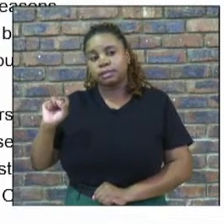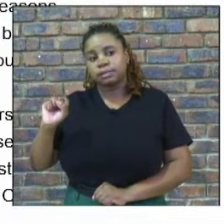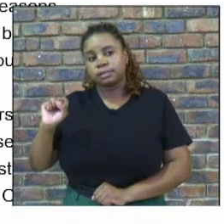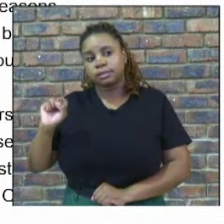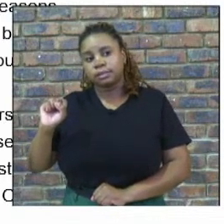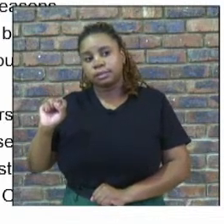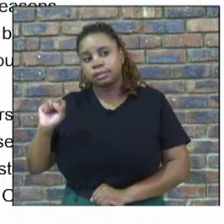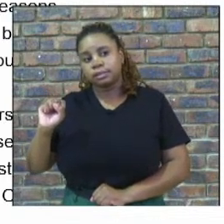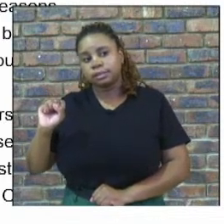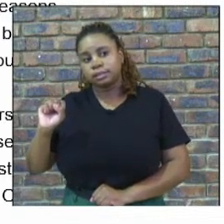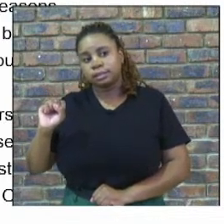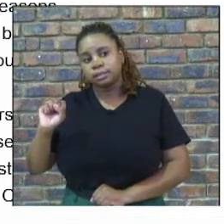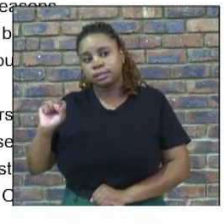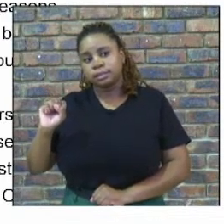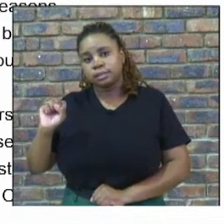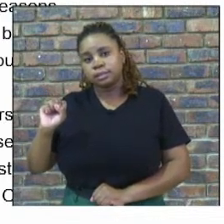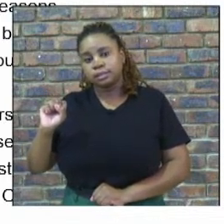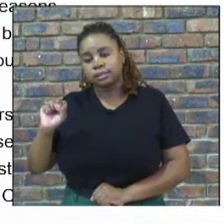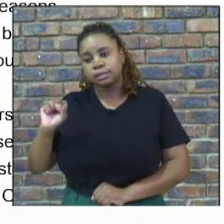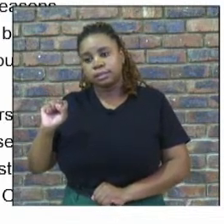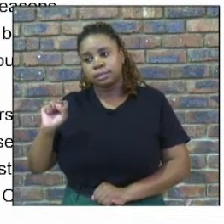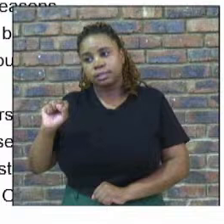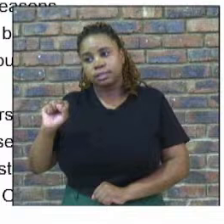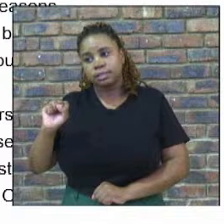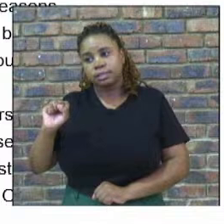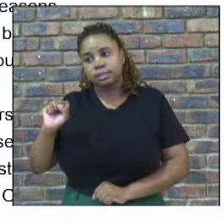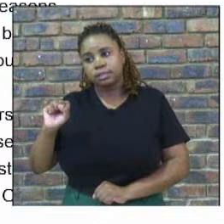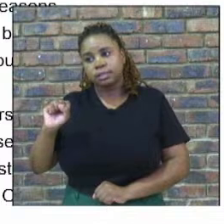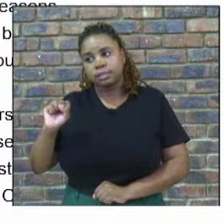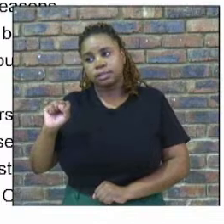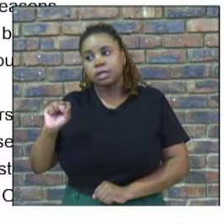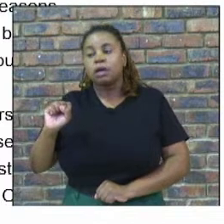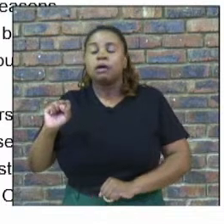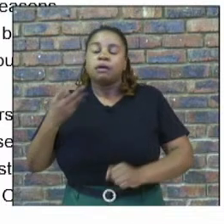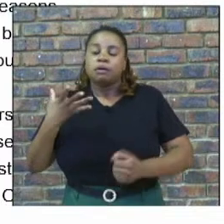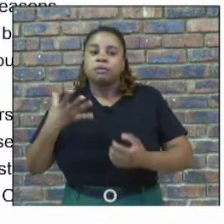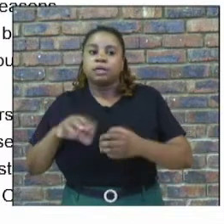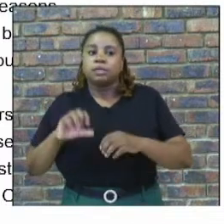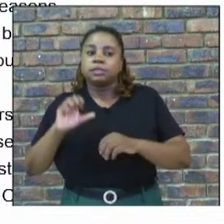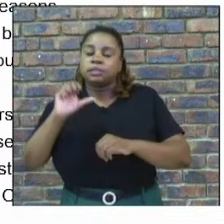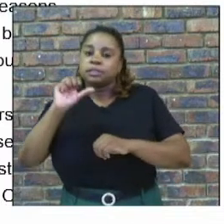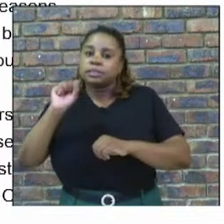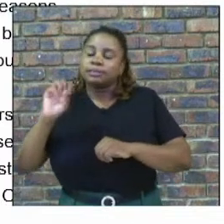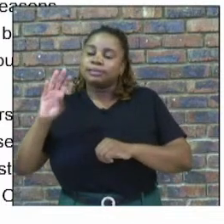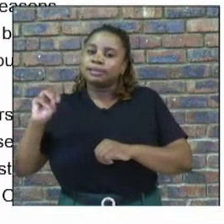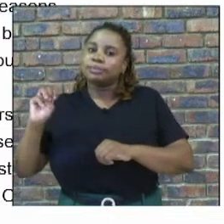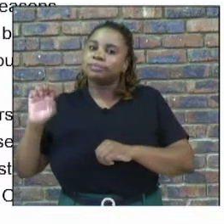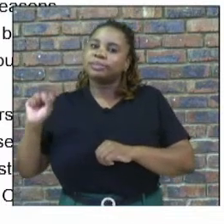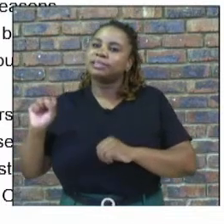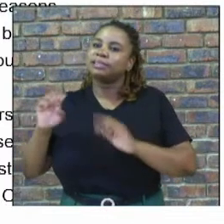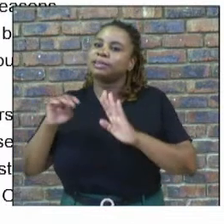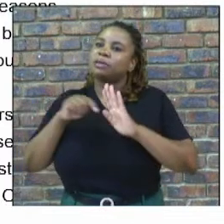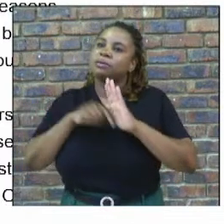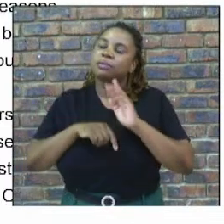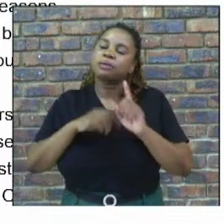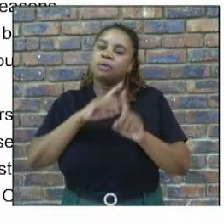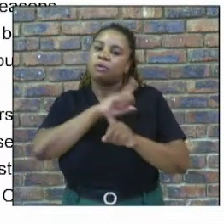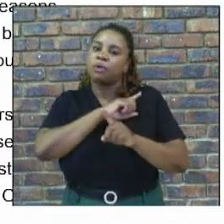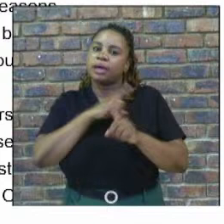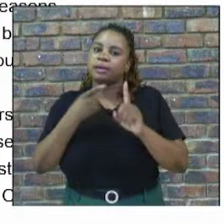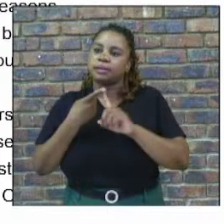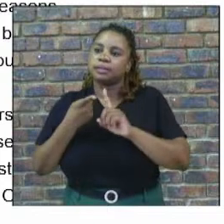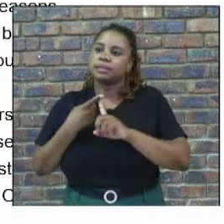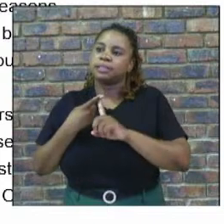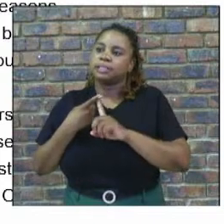their larger business counterparts for at least 3 reasons. The financial cost of unresolved disputes